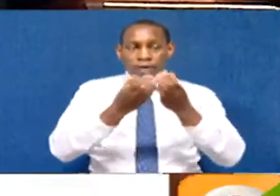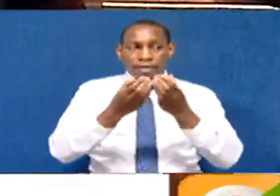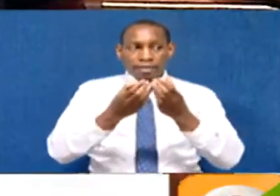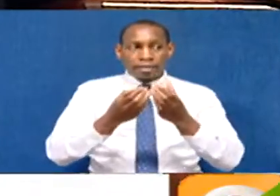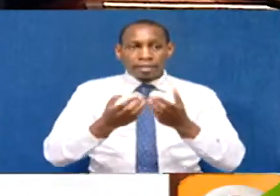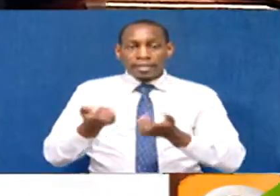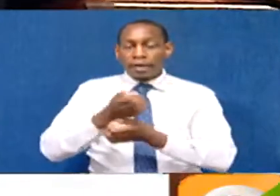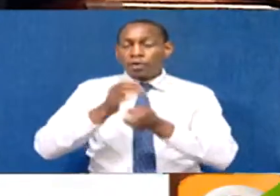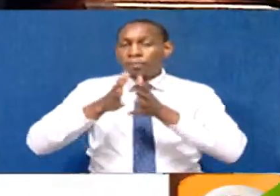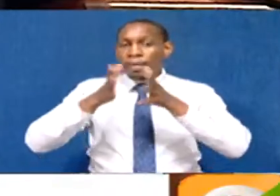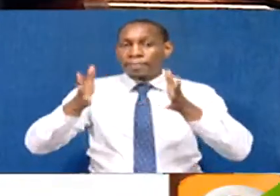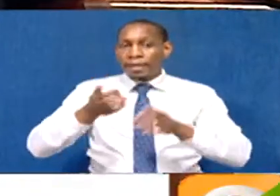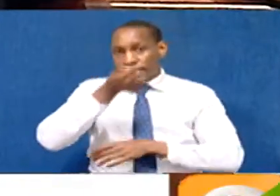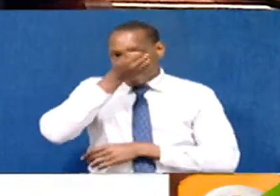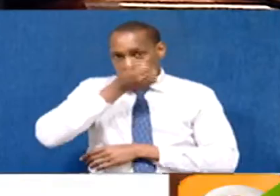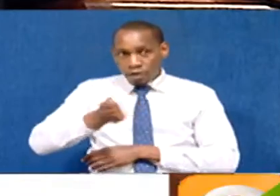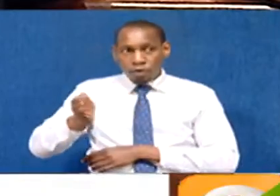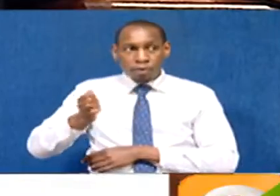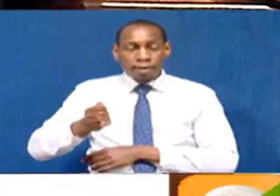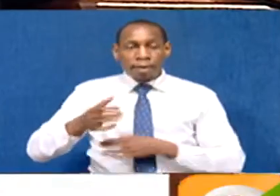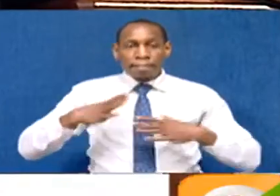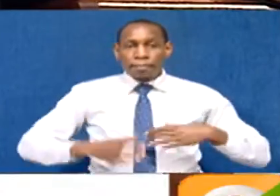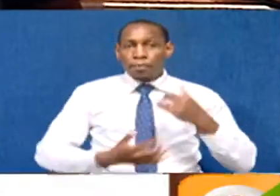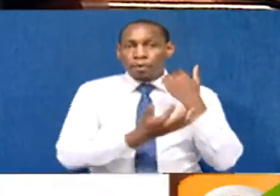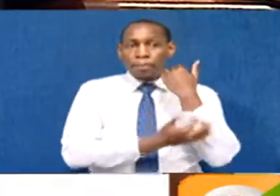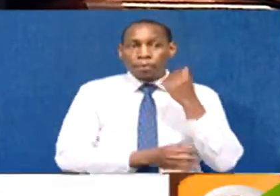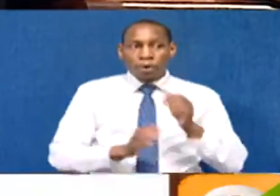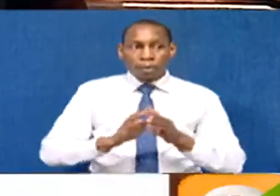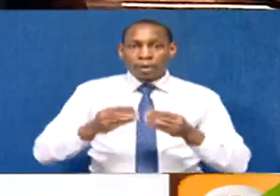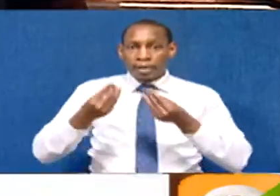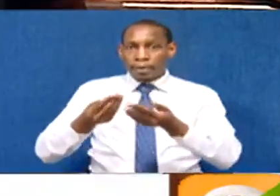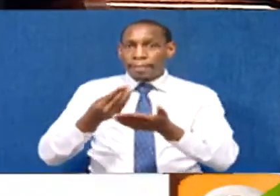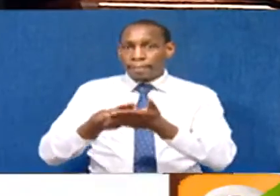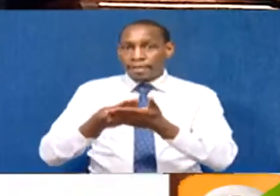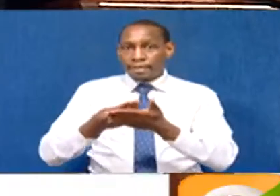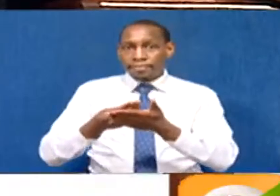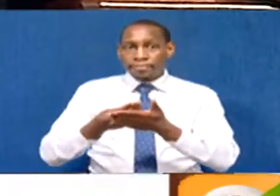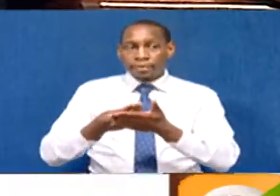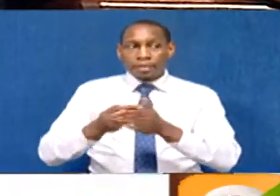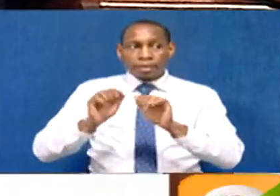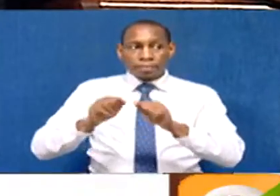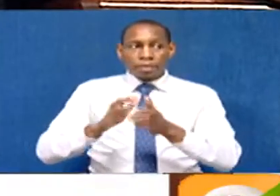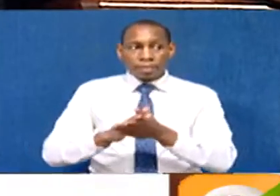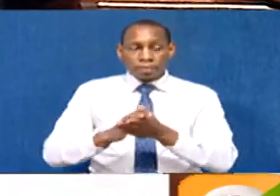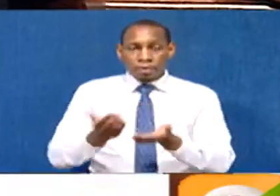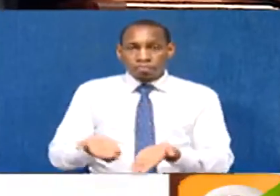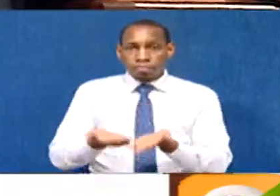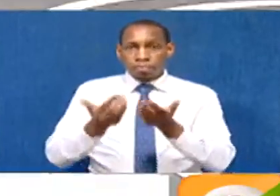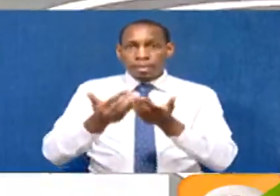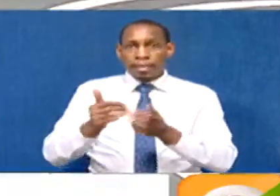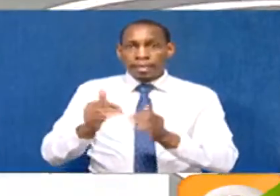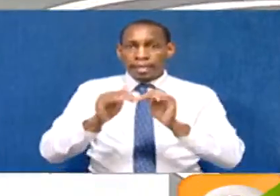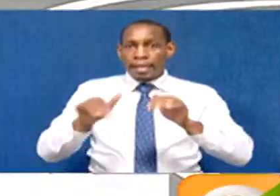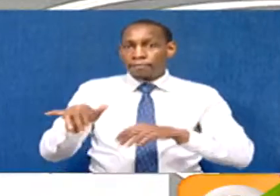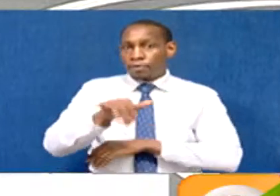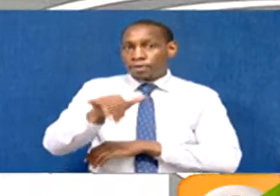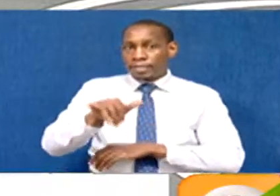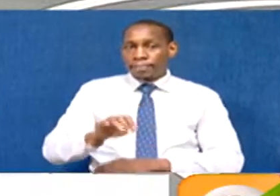with big economies, ignores their poor. They give them safety nets so that they are at the same level.